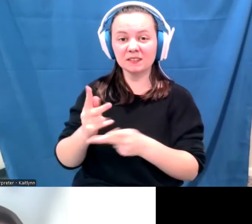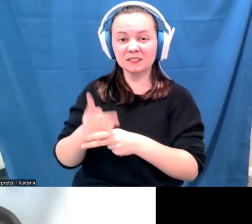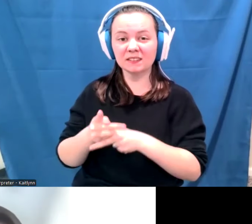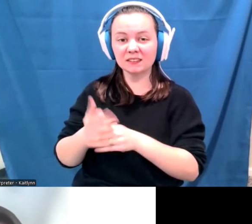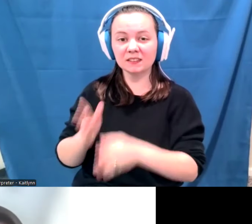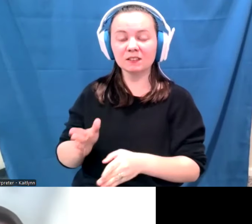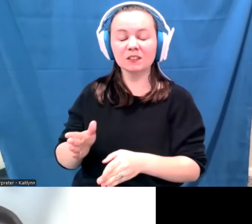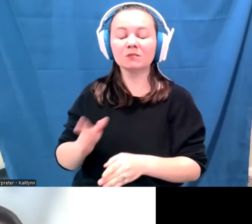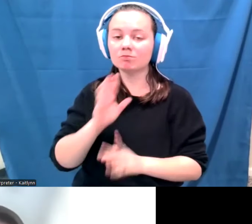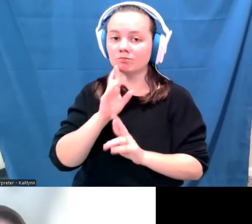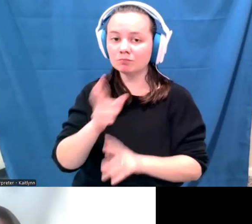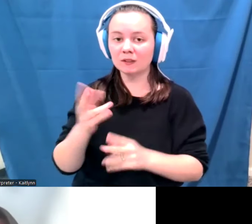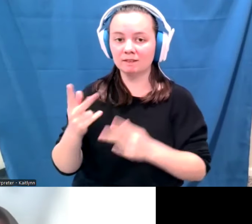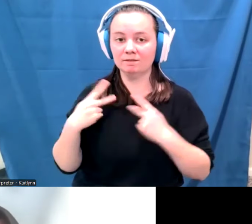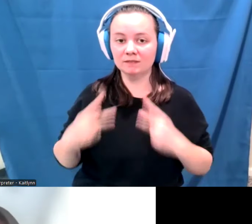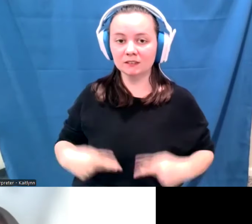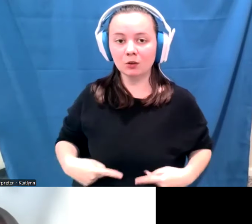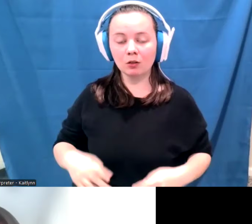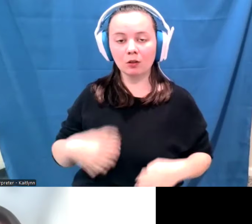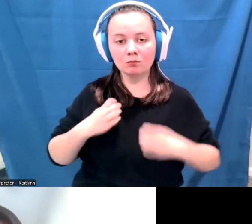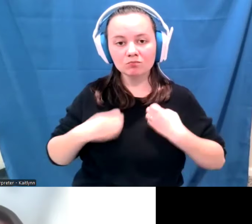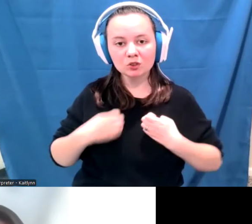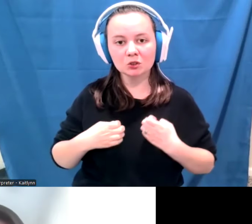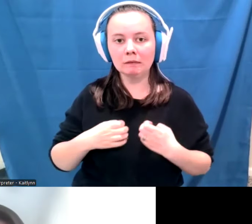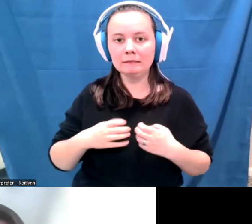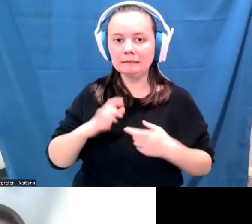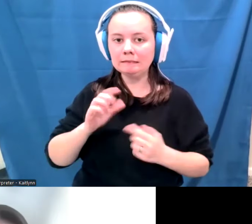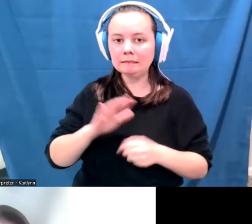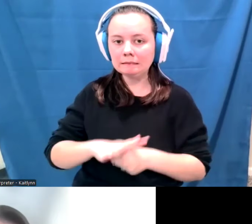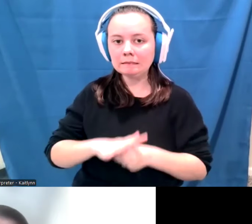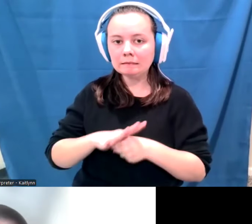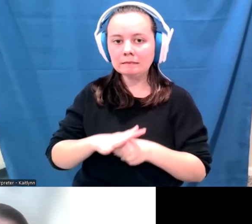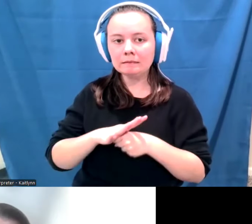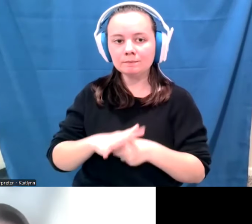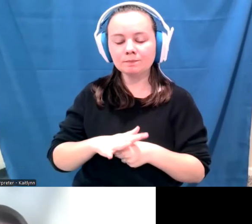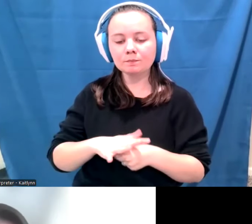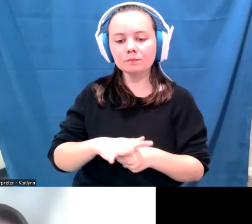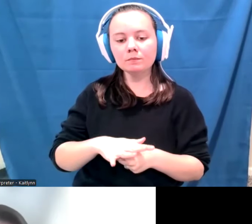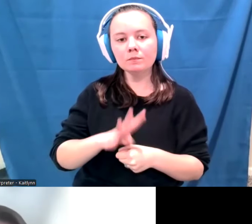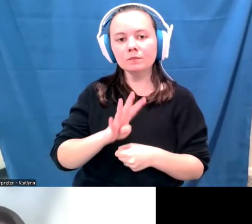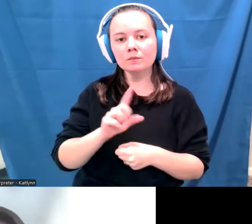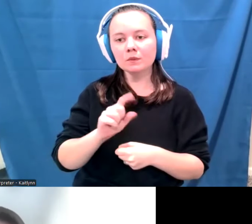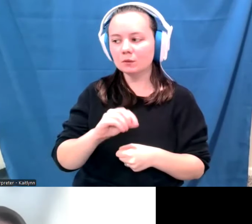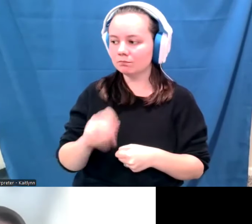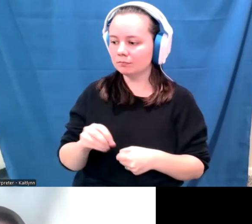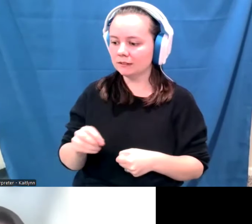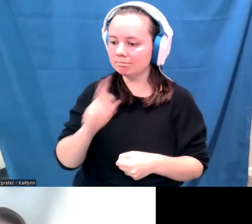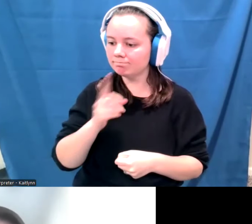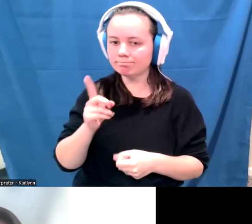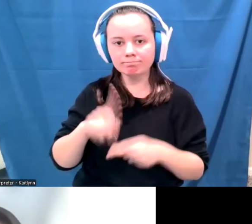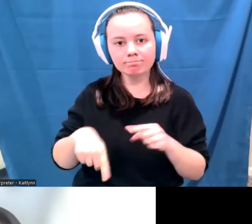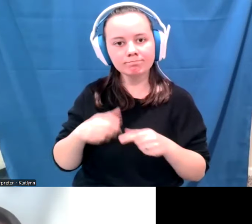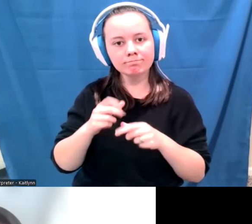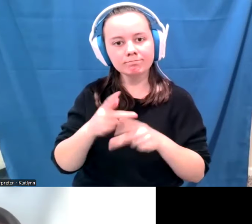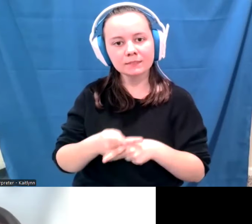strain, and approximately 1 in 4 report difficulty taking care of their own health. And the direct